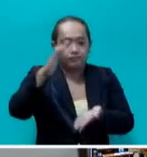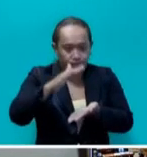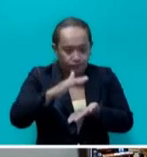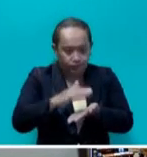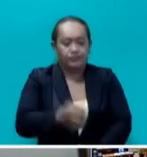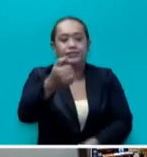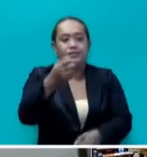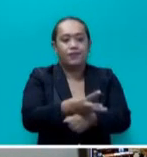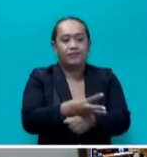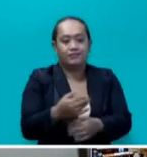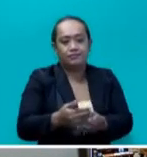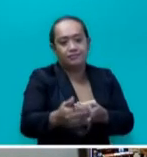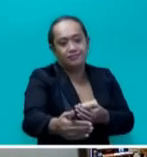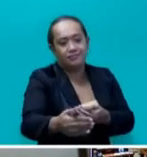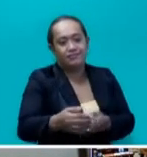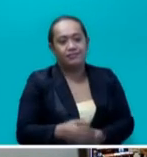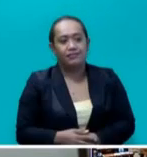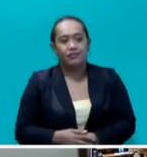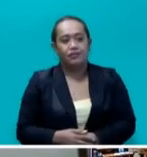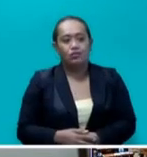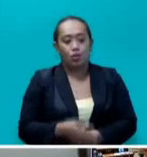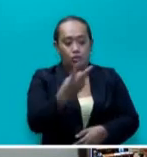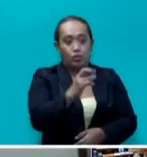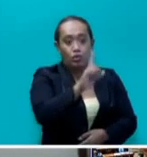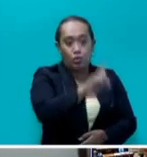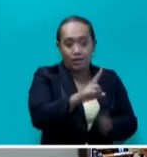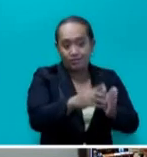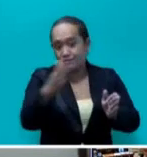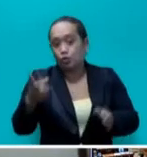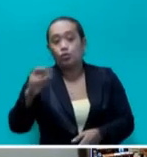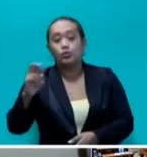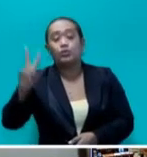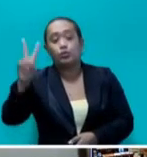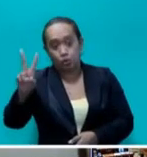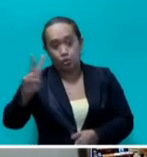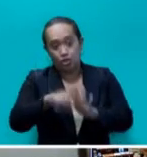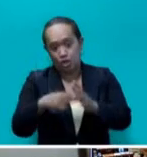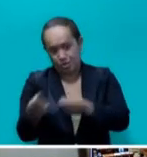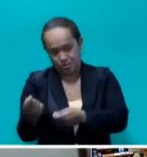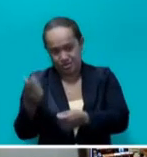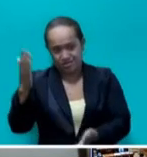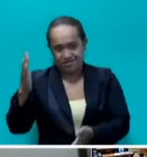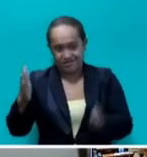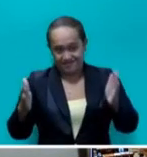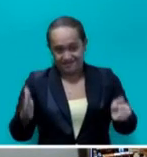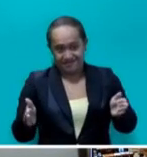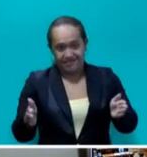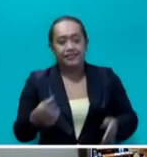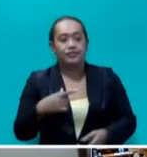months from 1 August 2021 till 31 January 2022. Increase the fiscal duty under